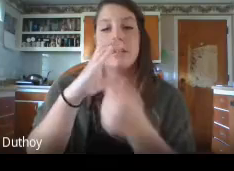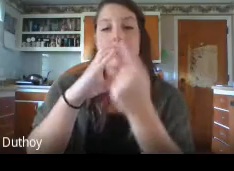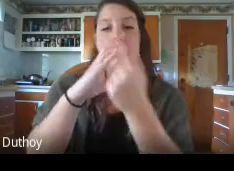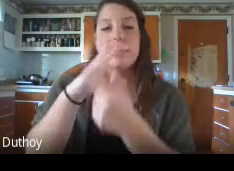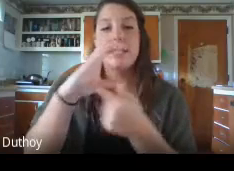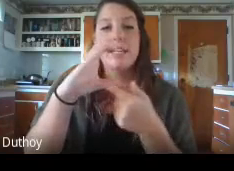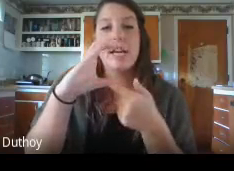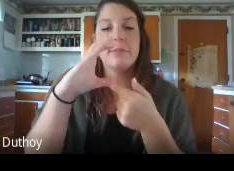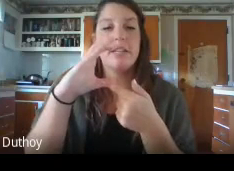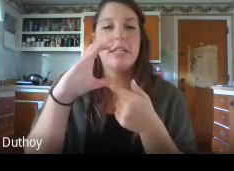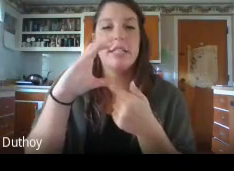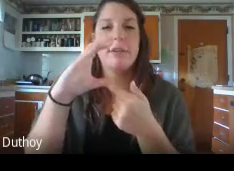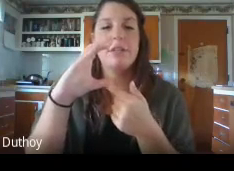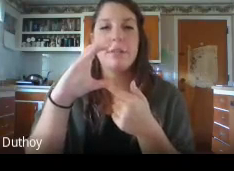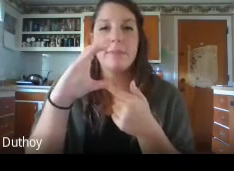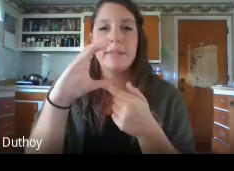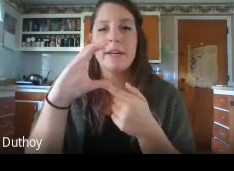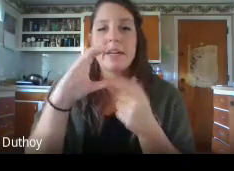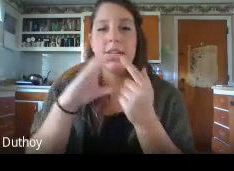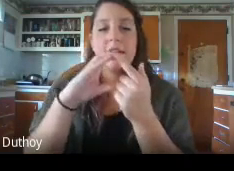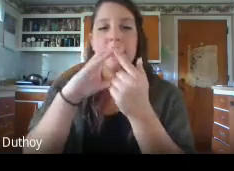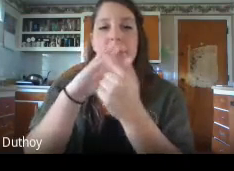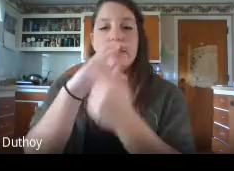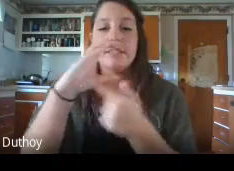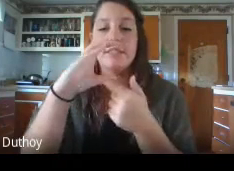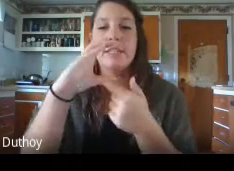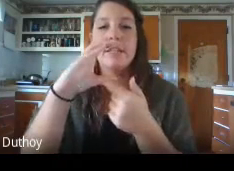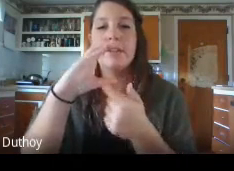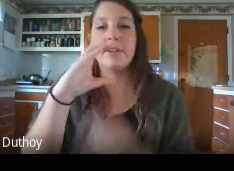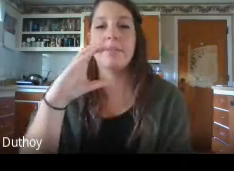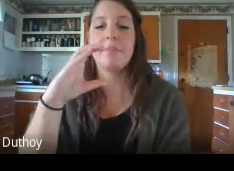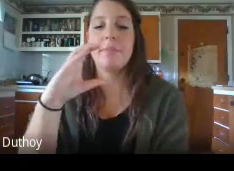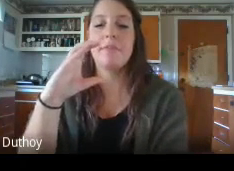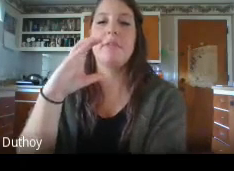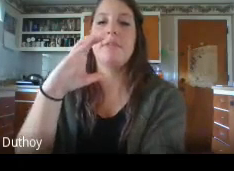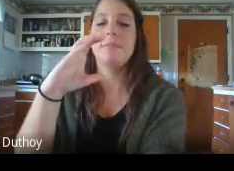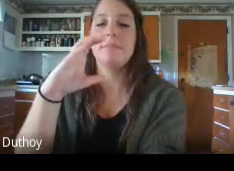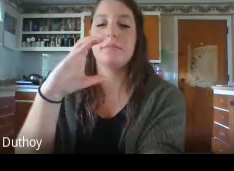C literally looks like a C. That should be an easy one to remember. B.